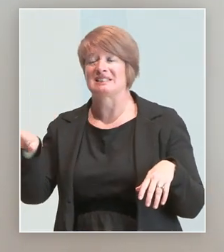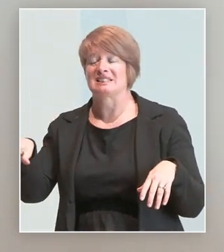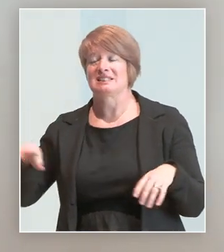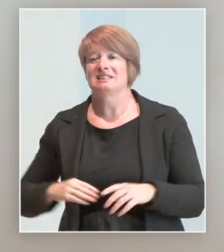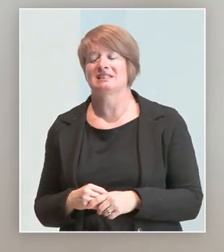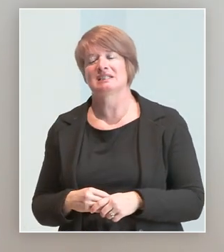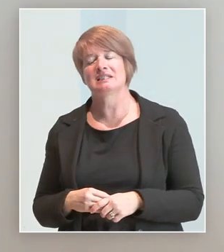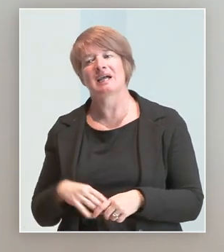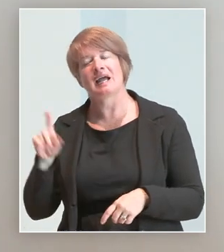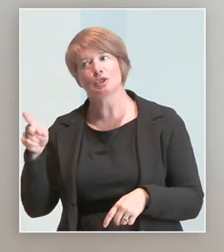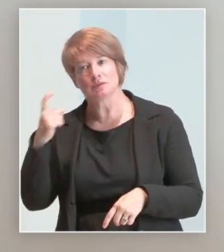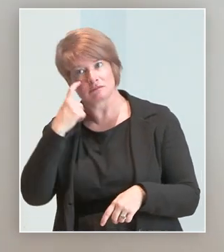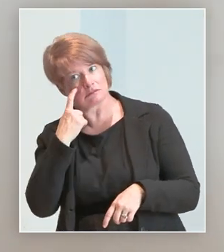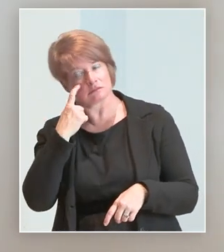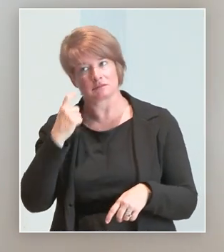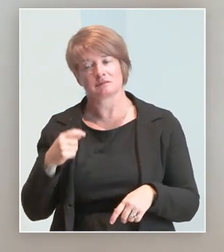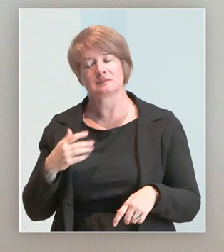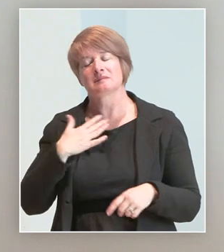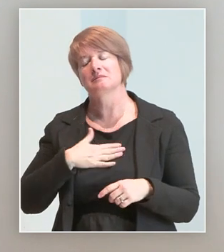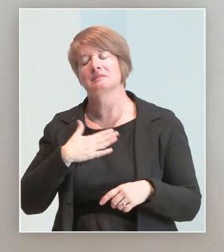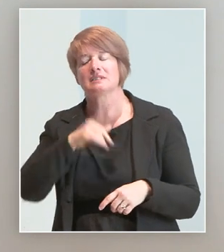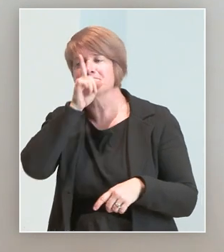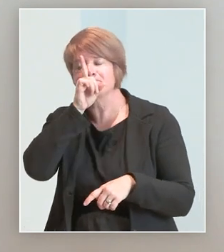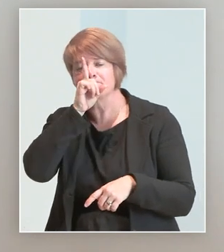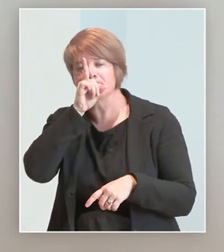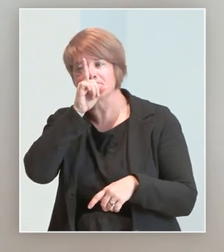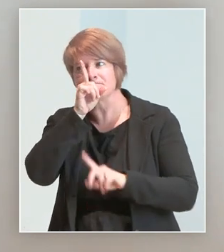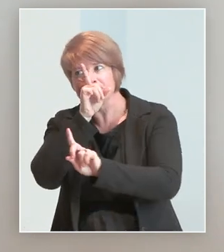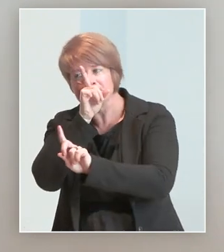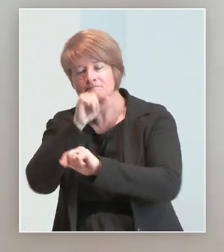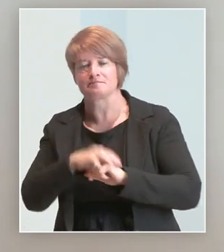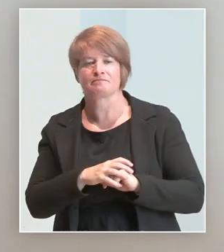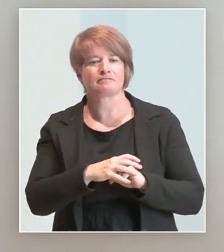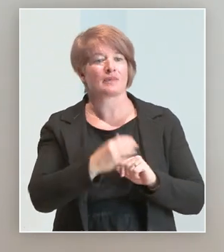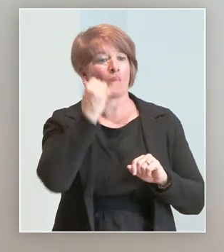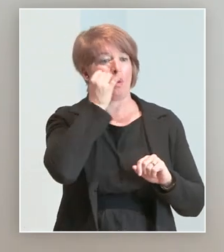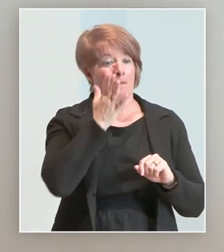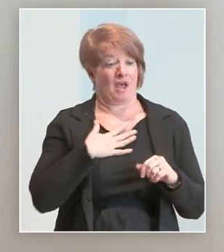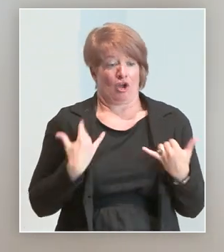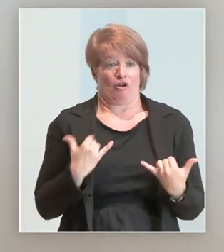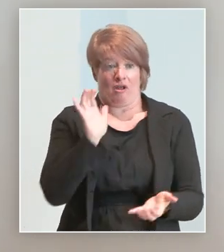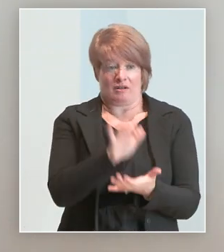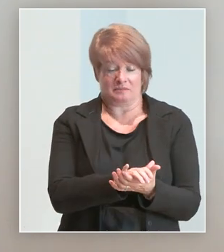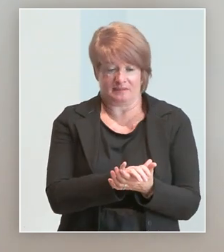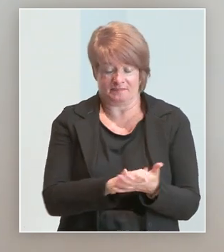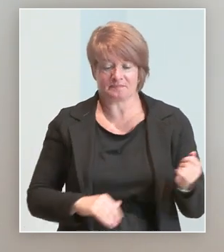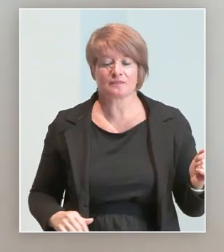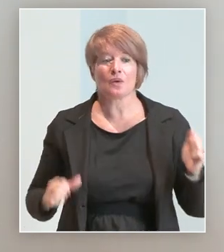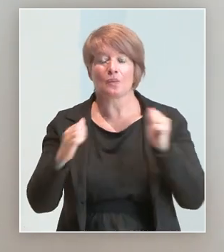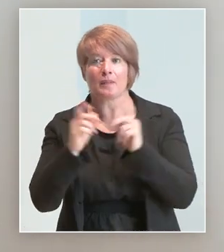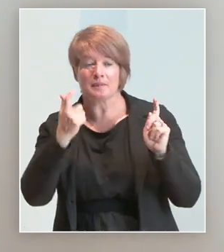please, I need you to witness this. Please don't say anything. As I called my then husband back, this time